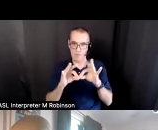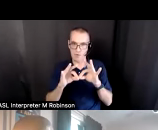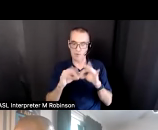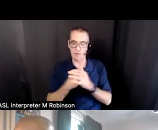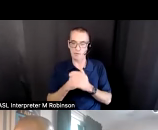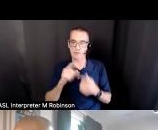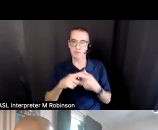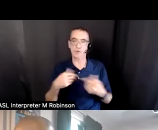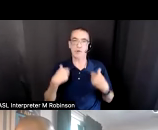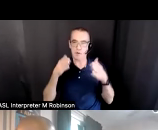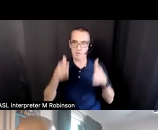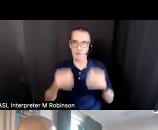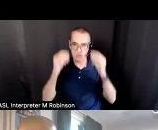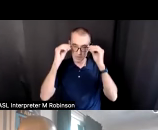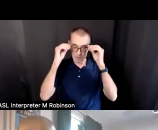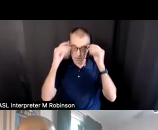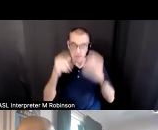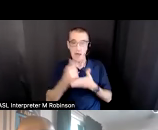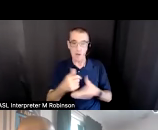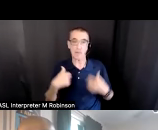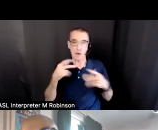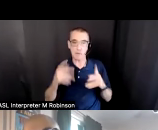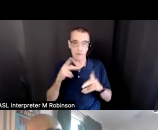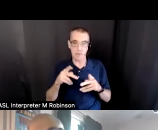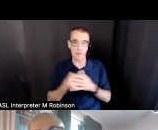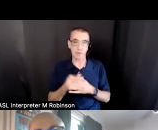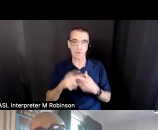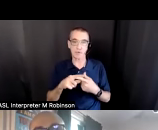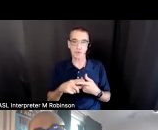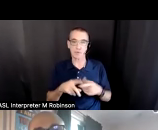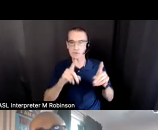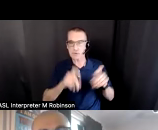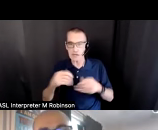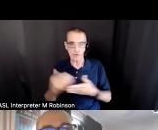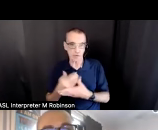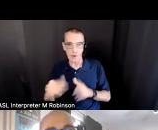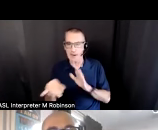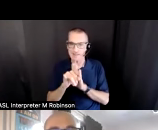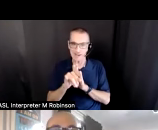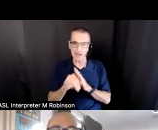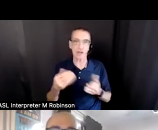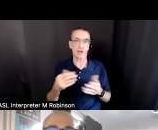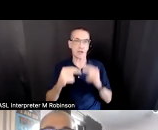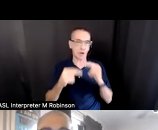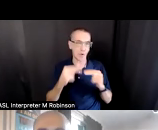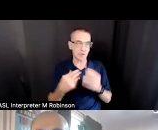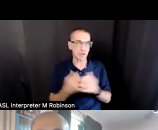to a young person. They help young people test out new identities, negotiate